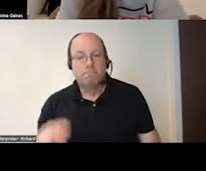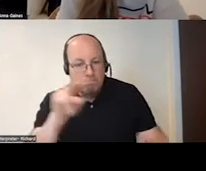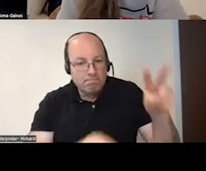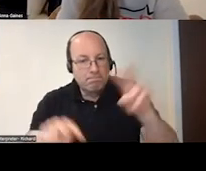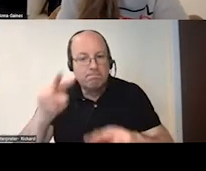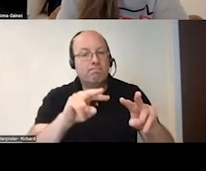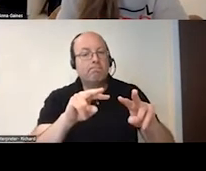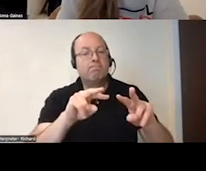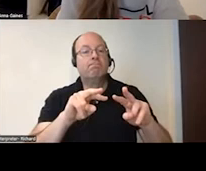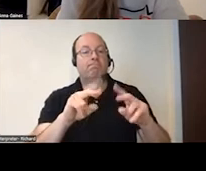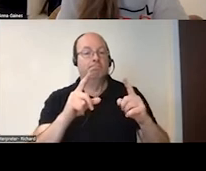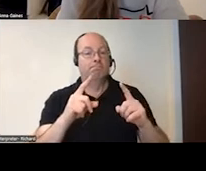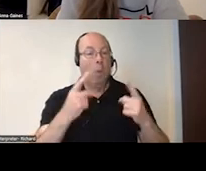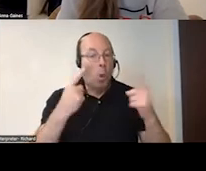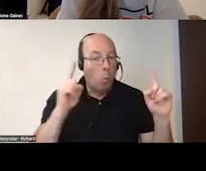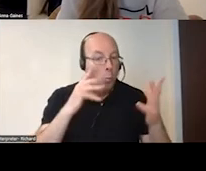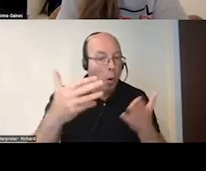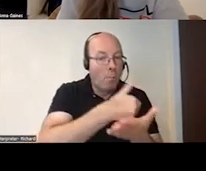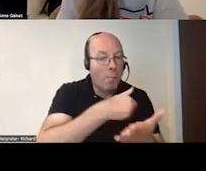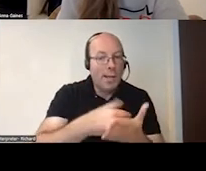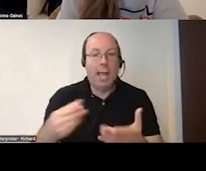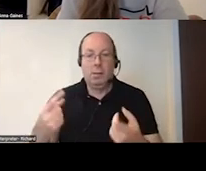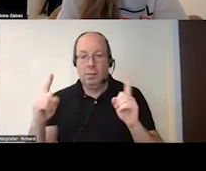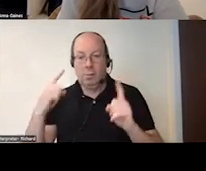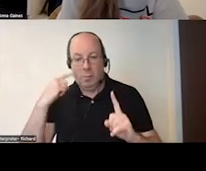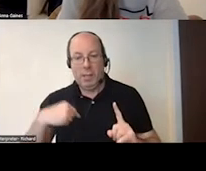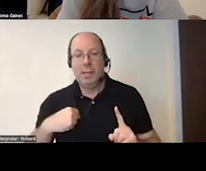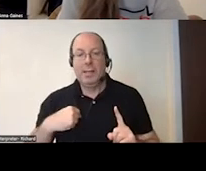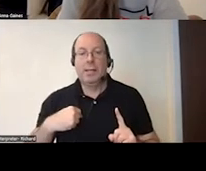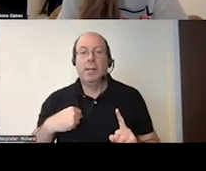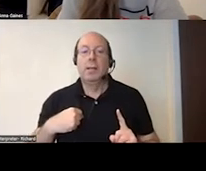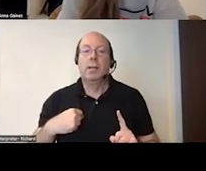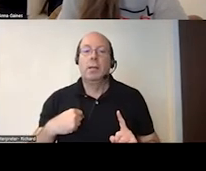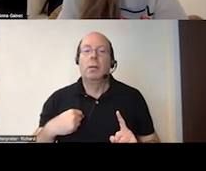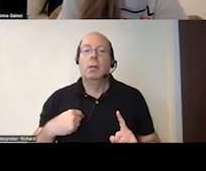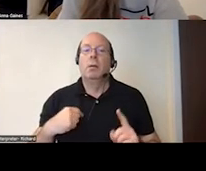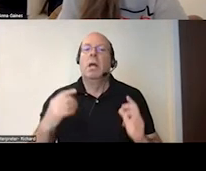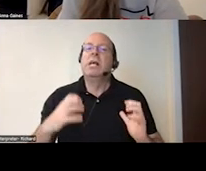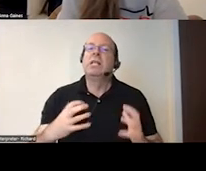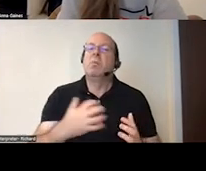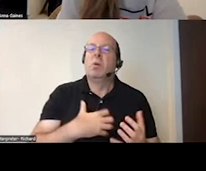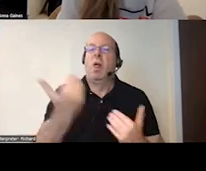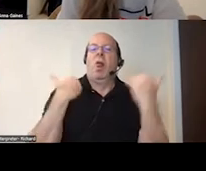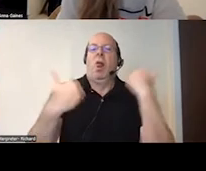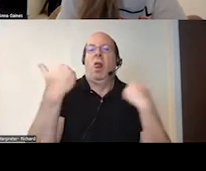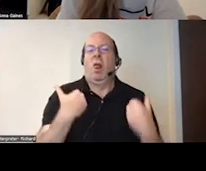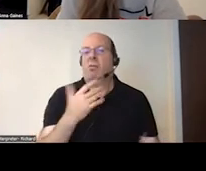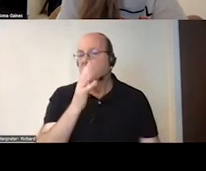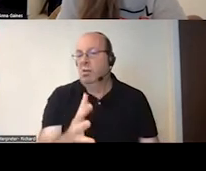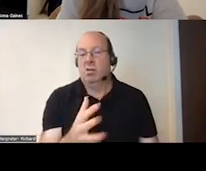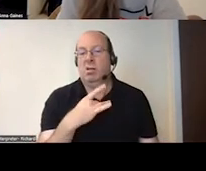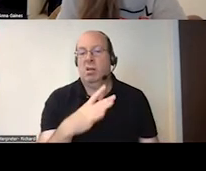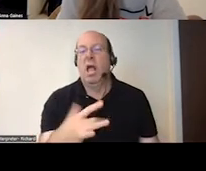for revenue and for you, because I found out that I don't love like managing customer complaints. Like I would rather be doing